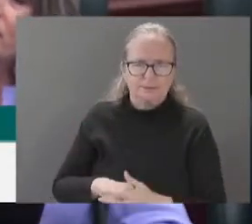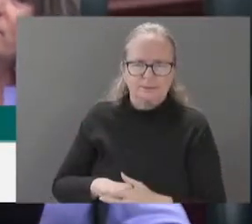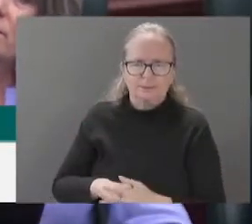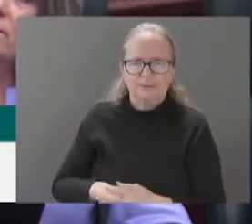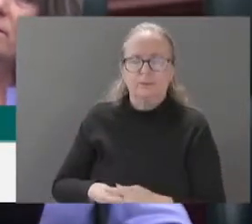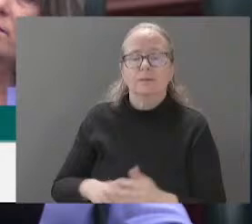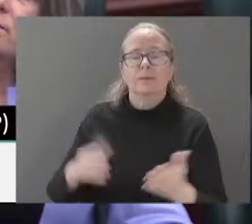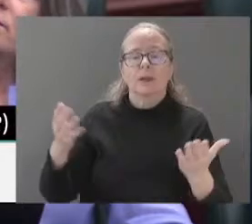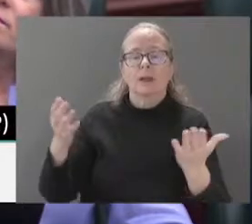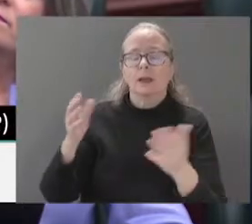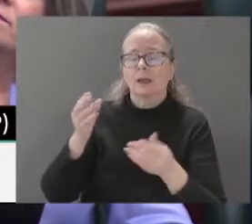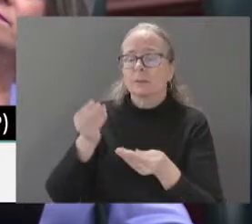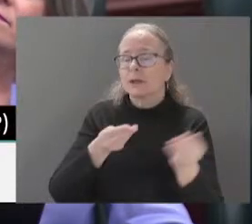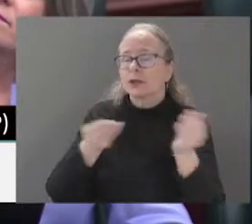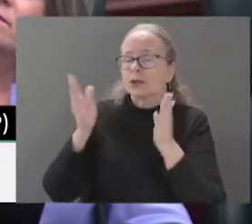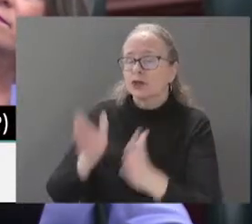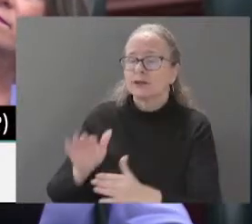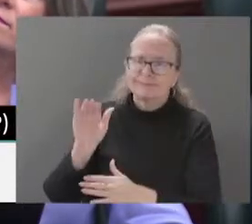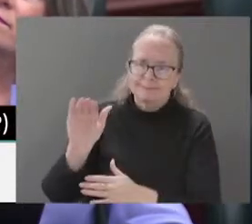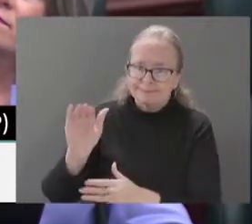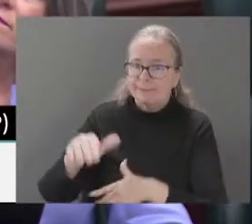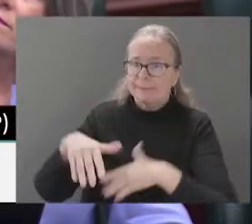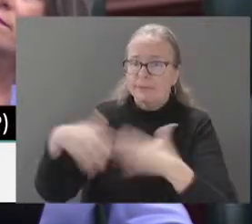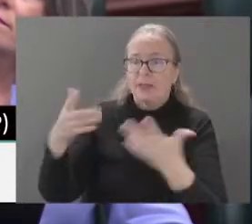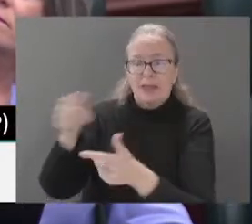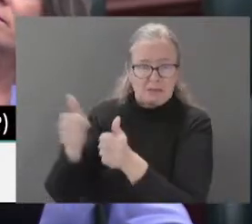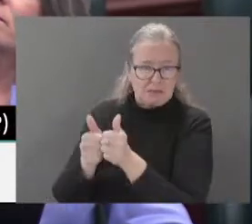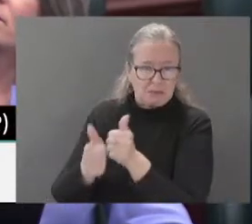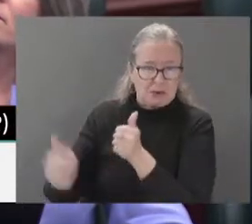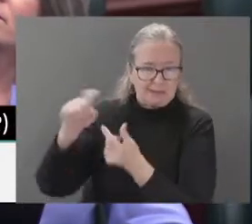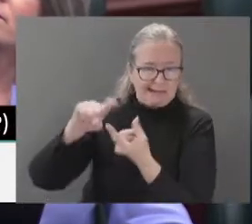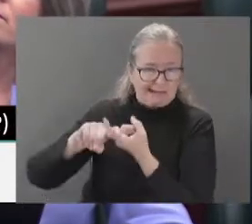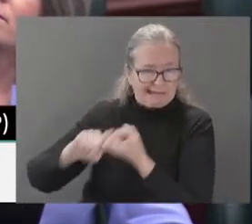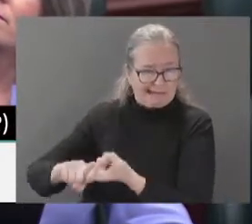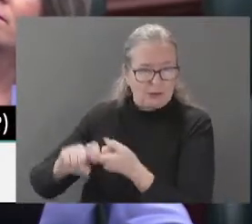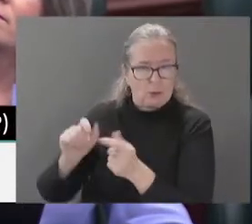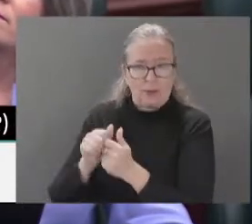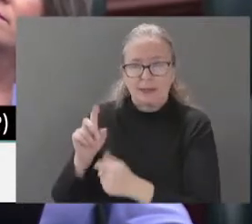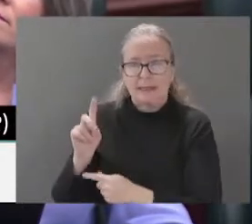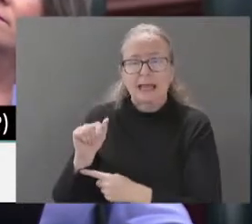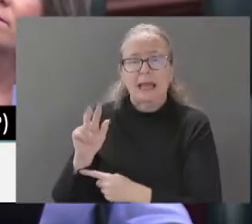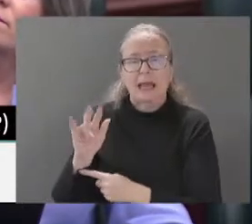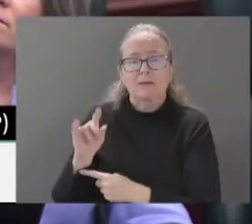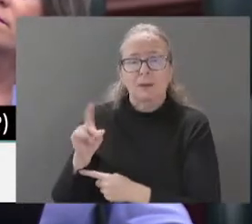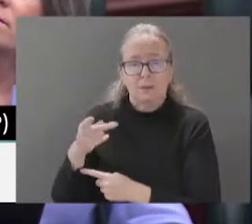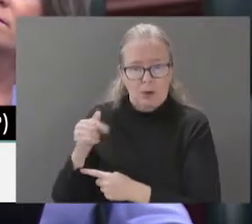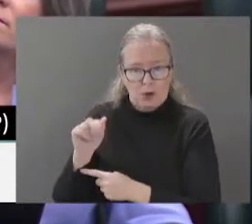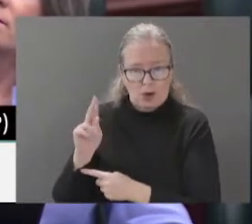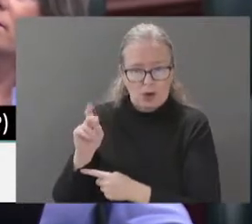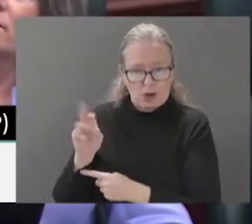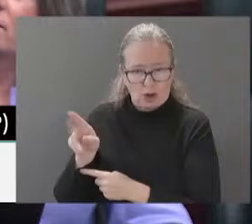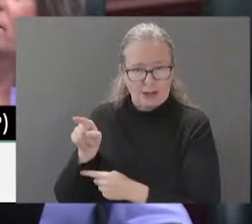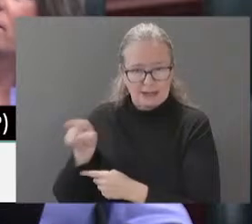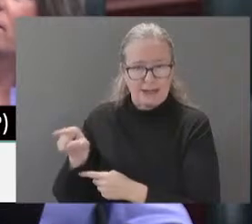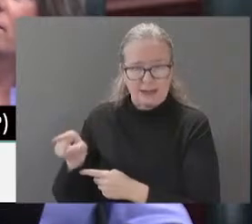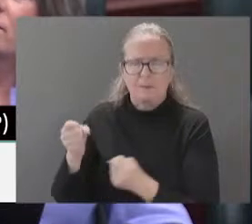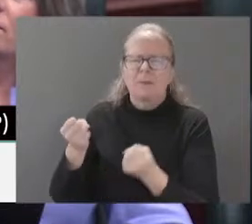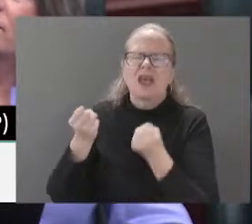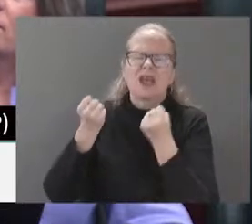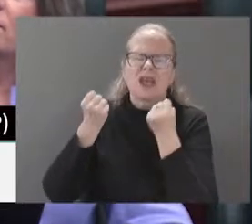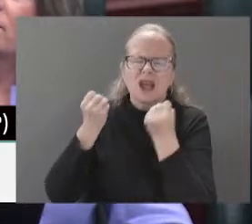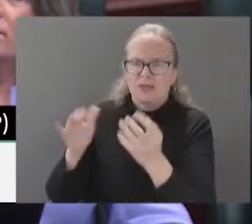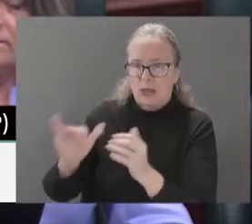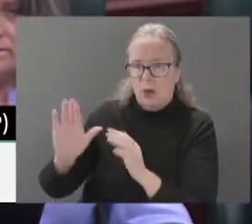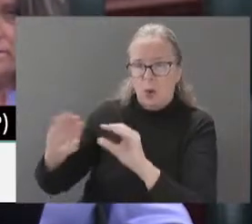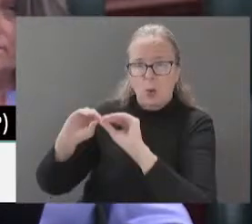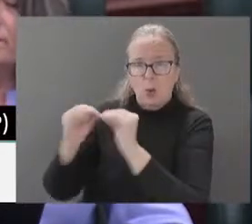Parker many members of takeback Alberta set on the UCP board the governing part board and they have influence over